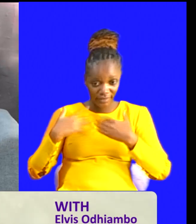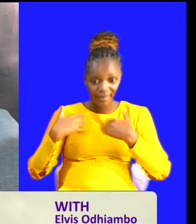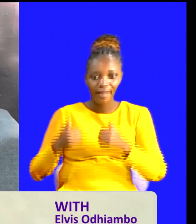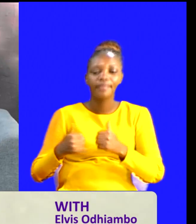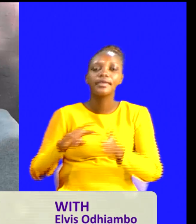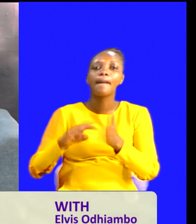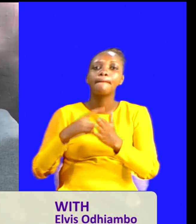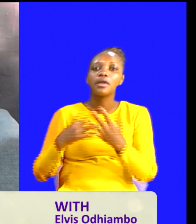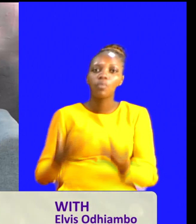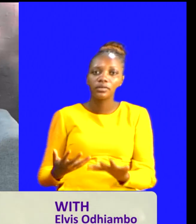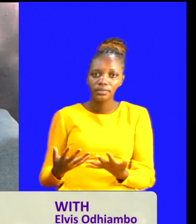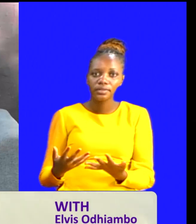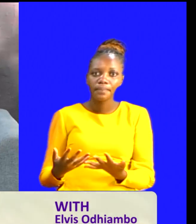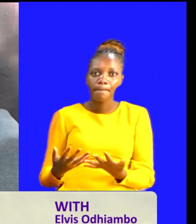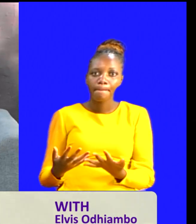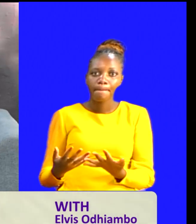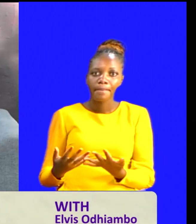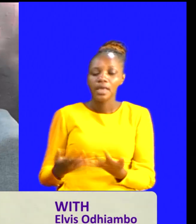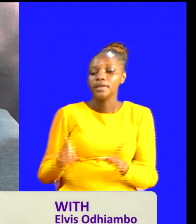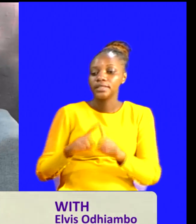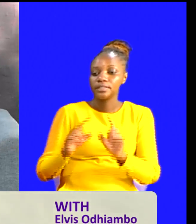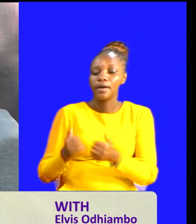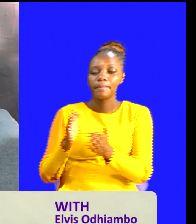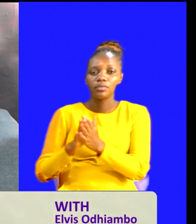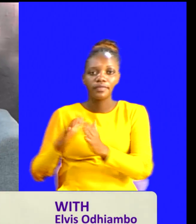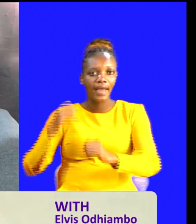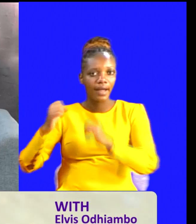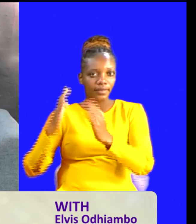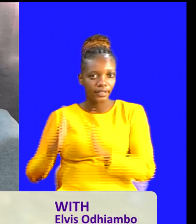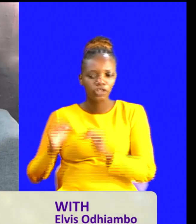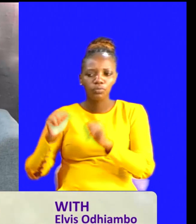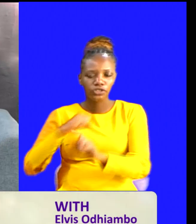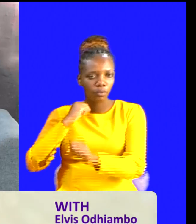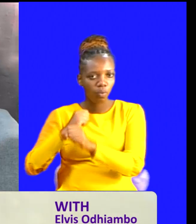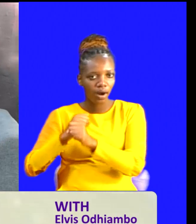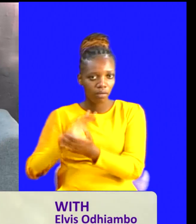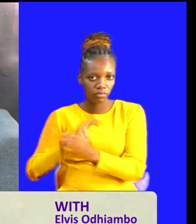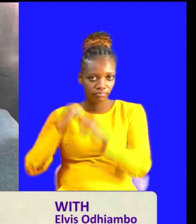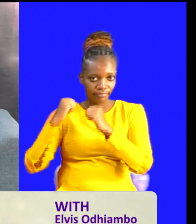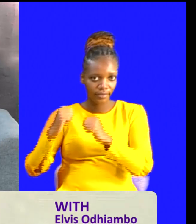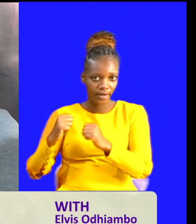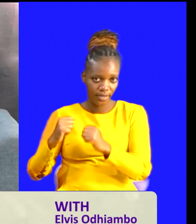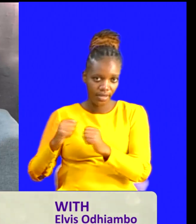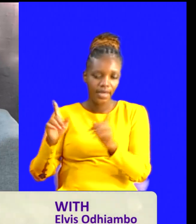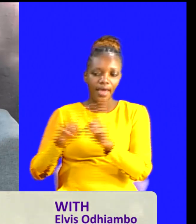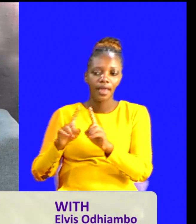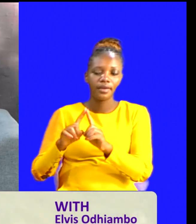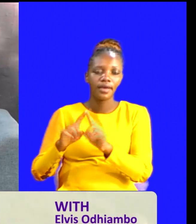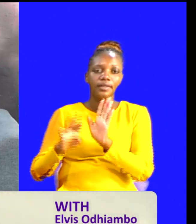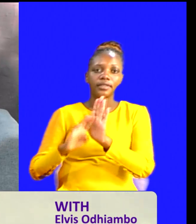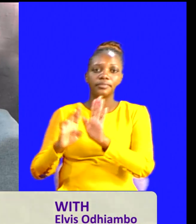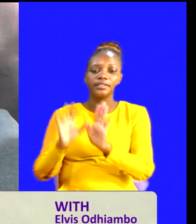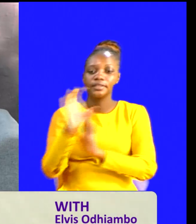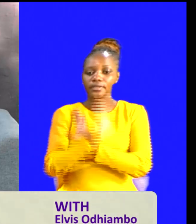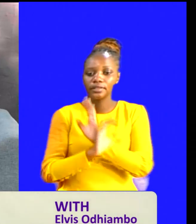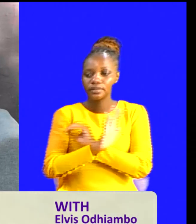know, goes down to the athletes putting more effort in whatever, you know, whatever fields they're representing or whatever races